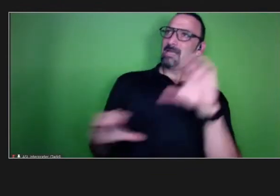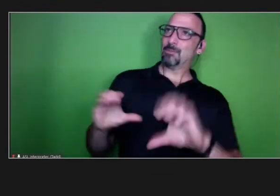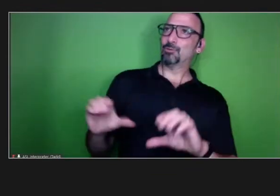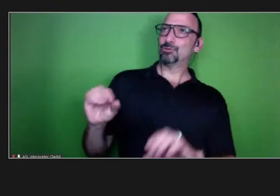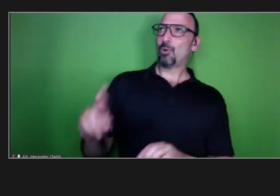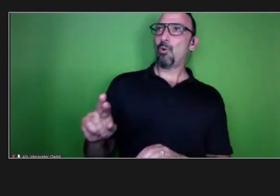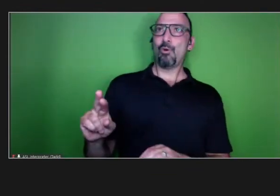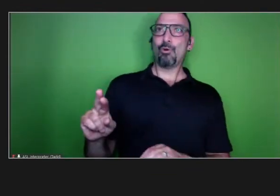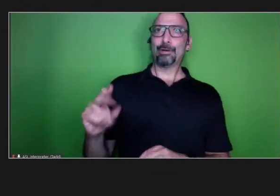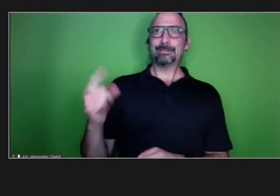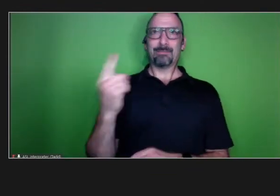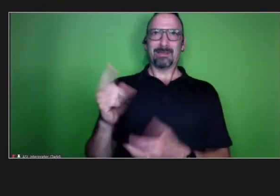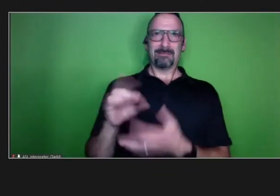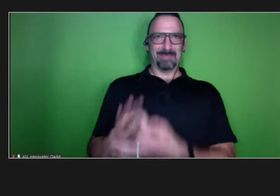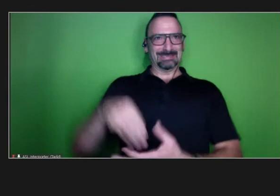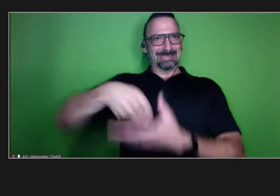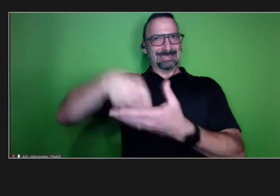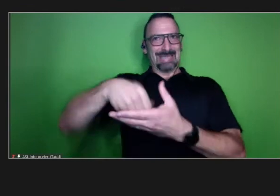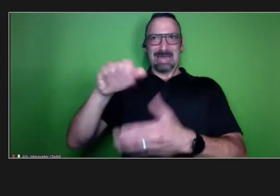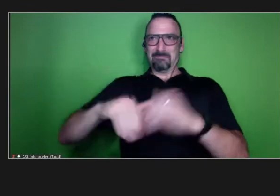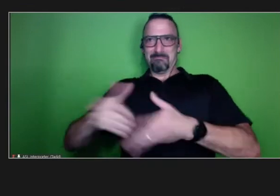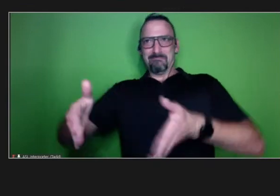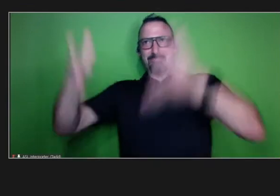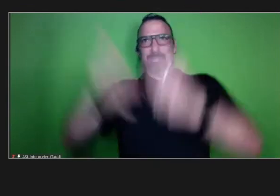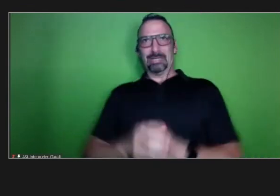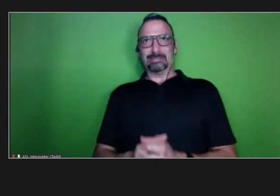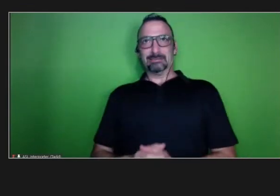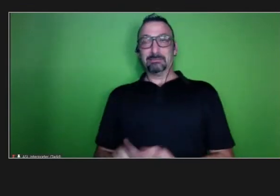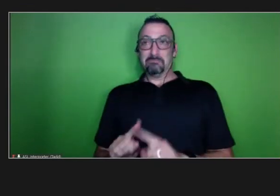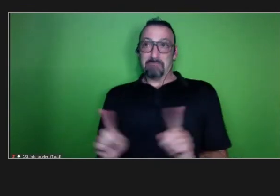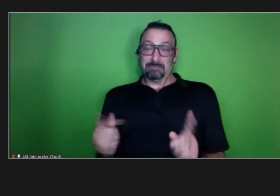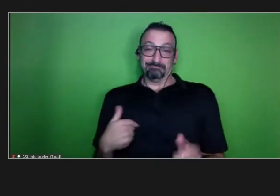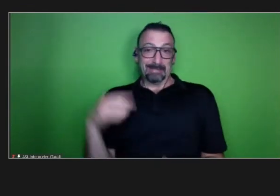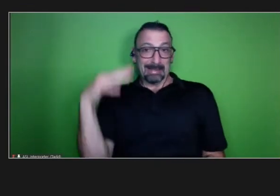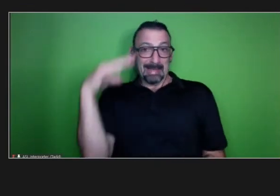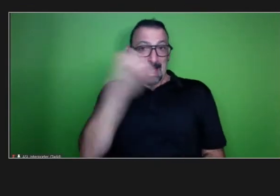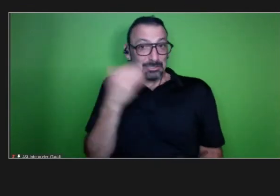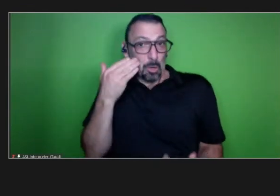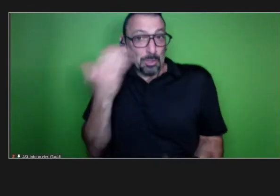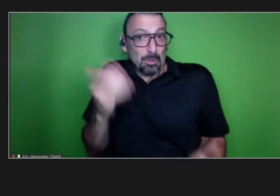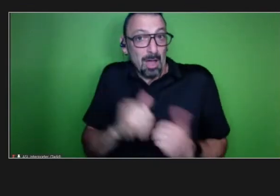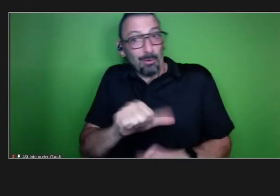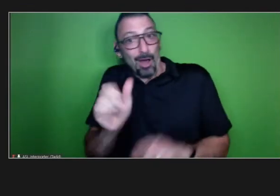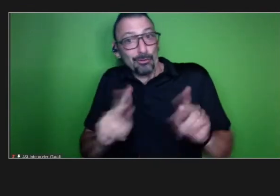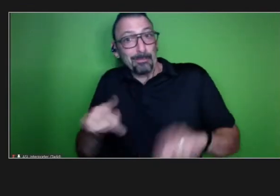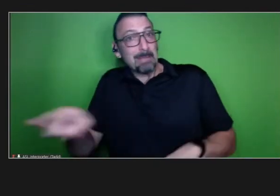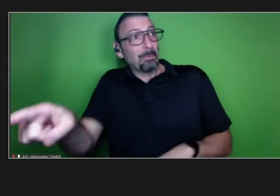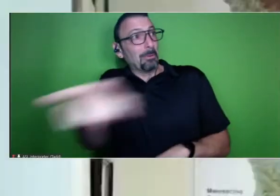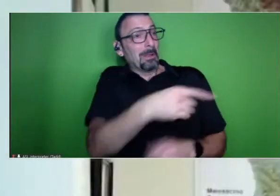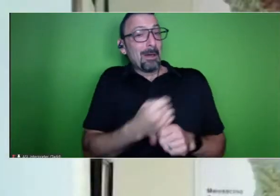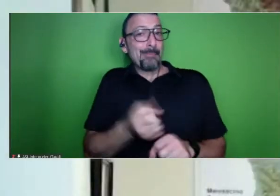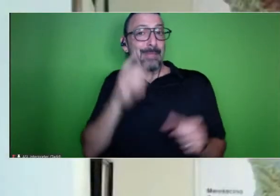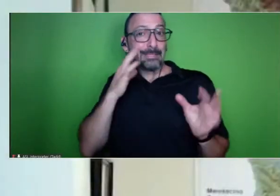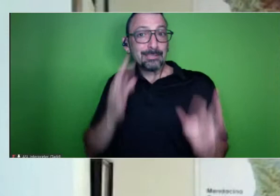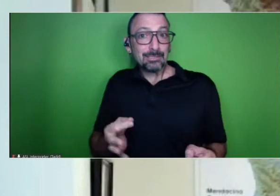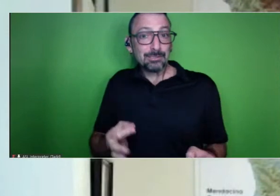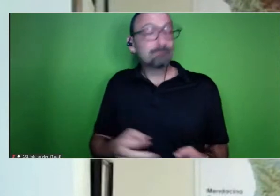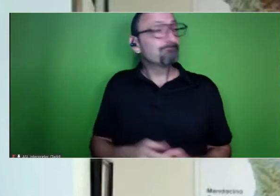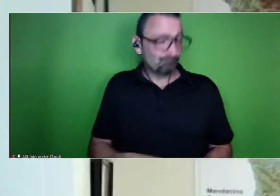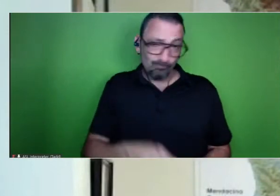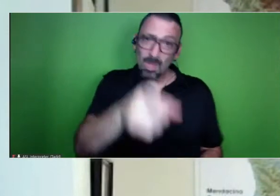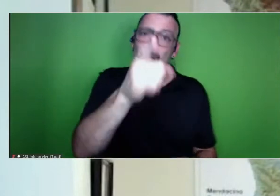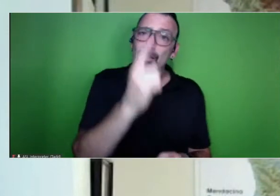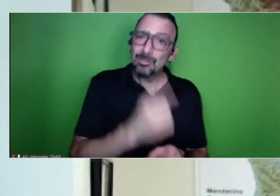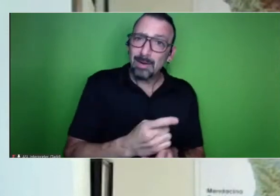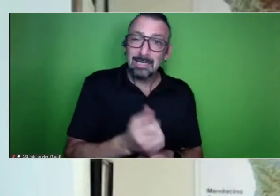building. But I guess we don't know how everybody else makes their decisions. That's right.